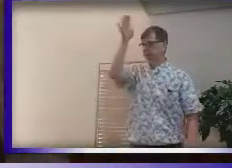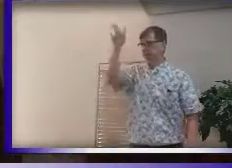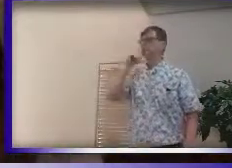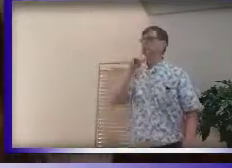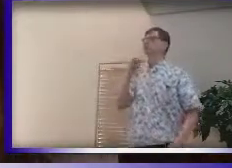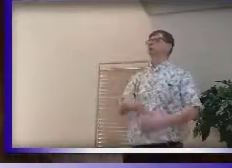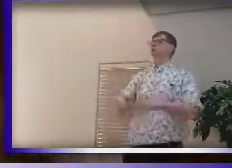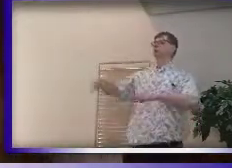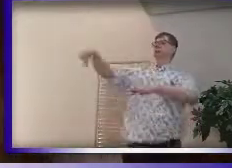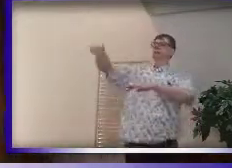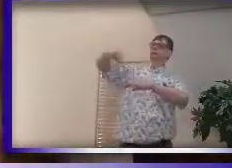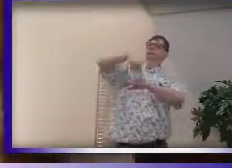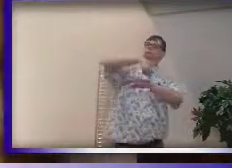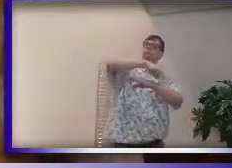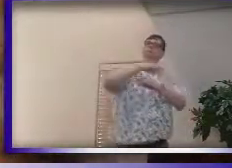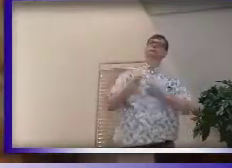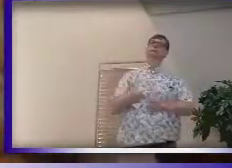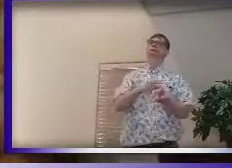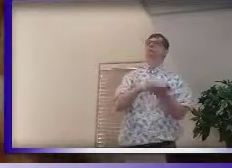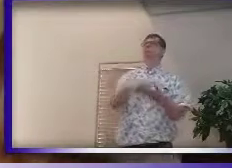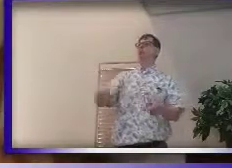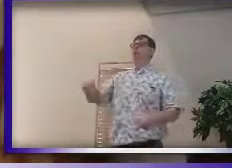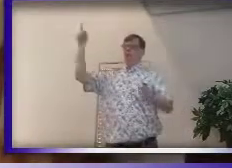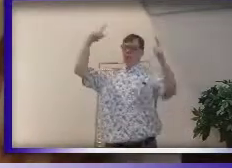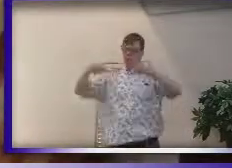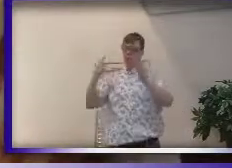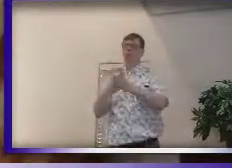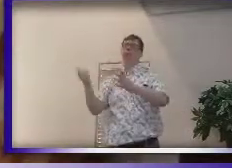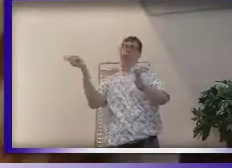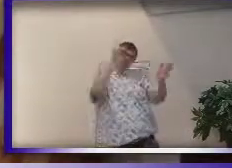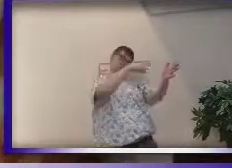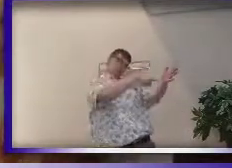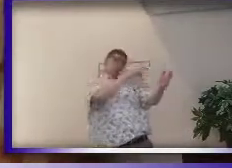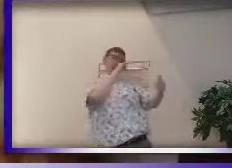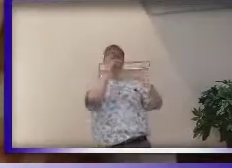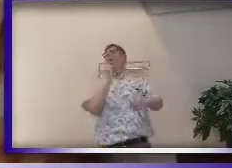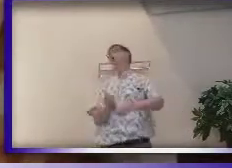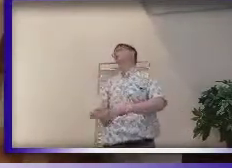to over there. And if you're in Timbuk1 online, then that counts.